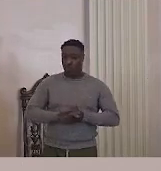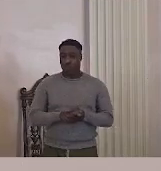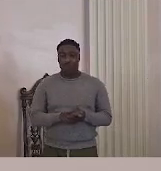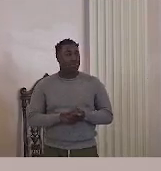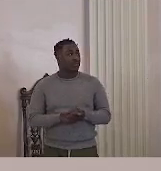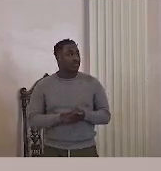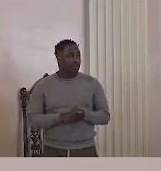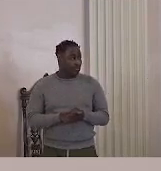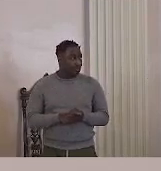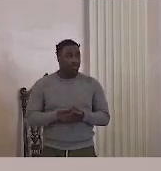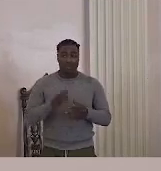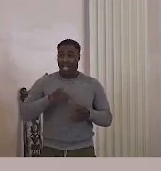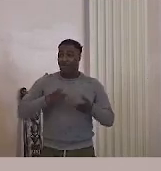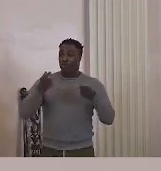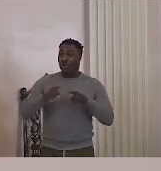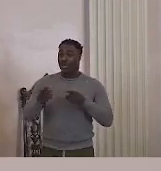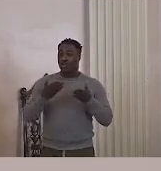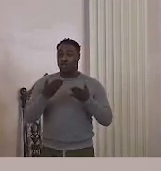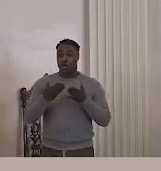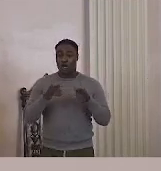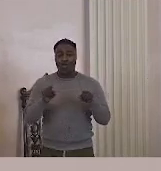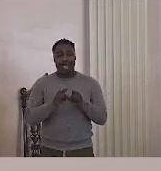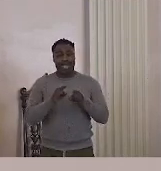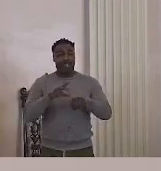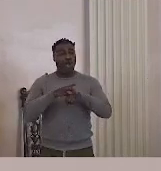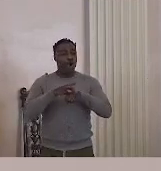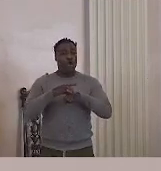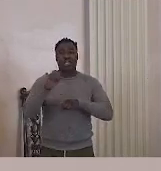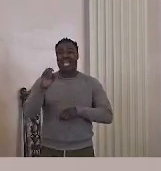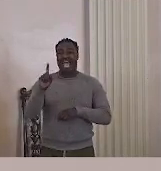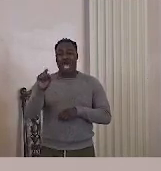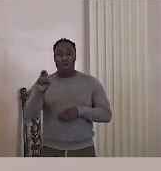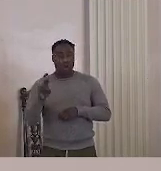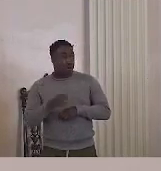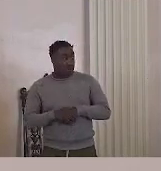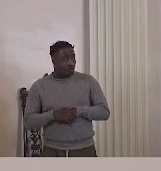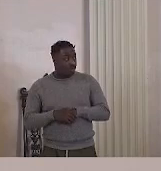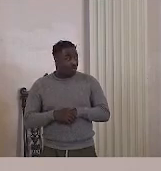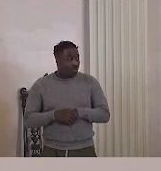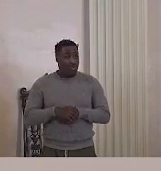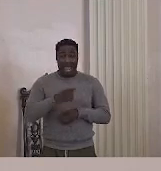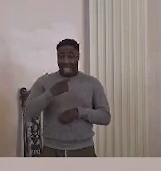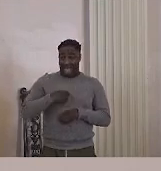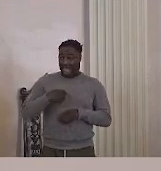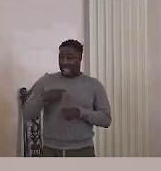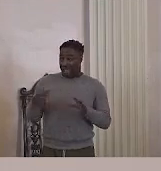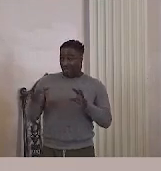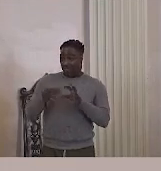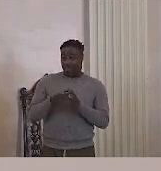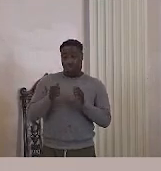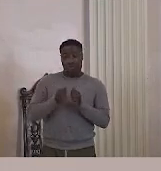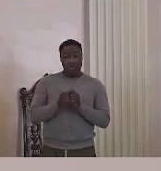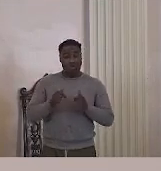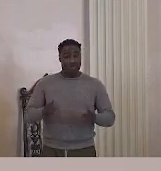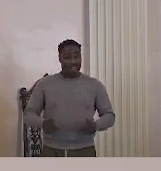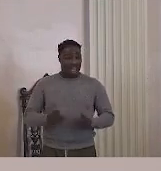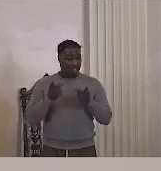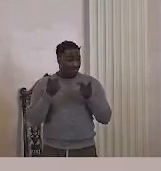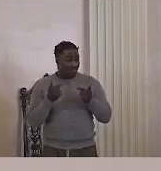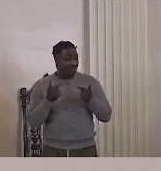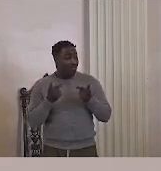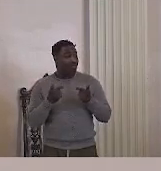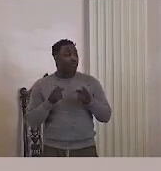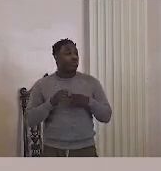I have agreed to serve as Earth Elder. I am in co-creation with life patterns that are rising